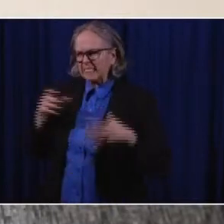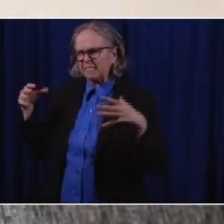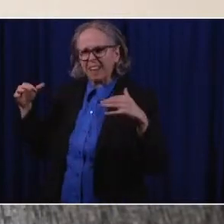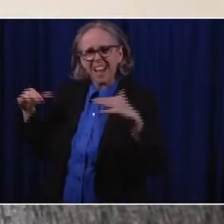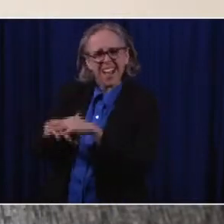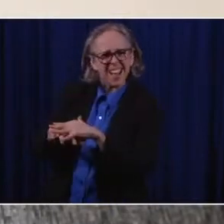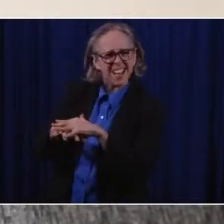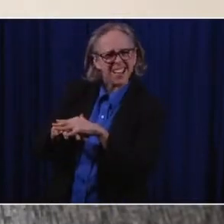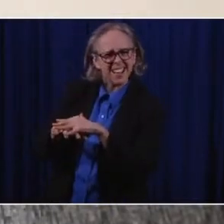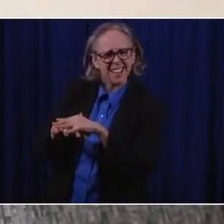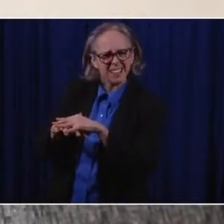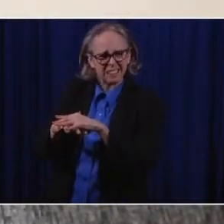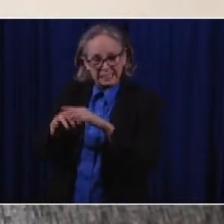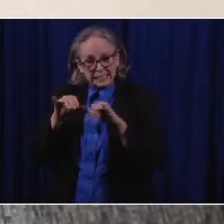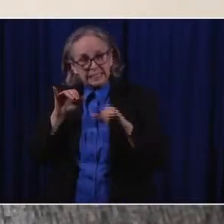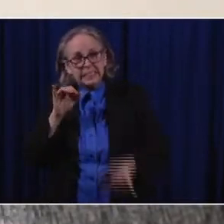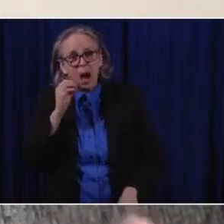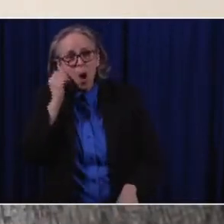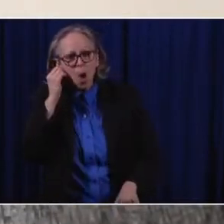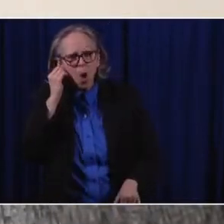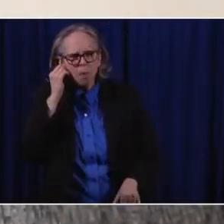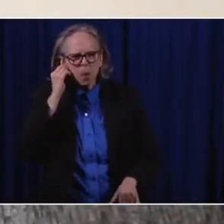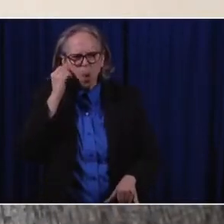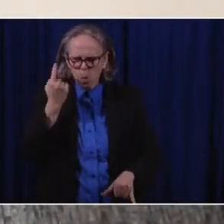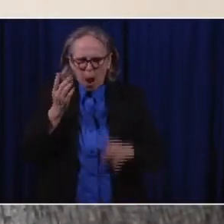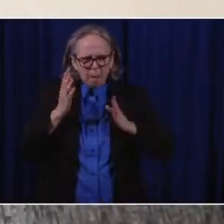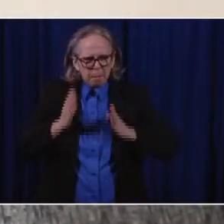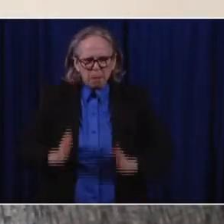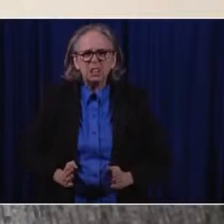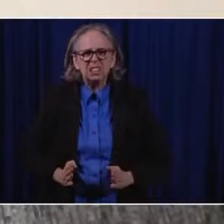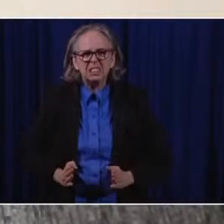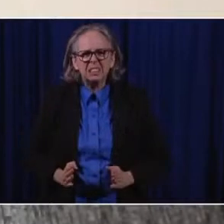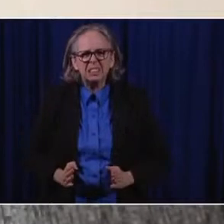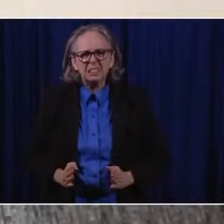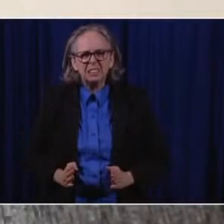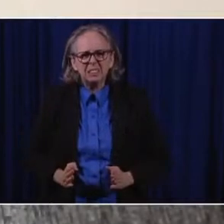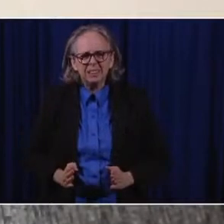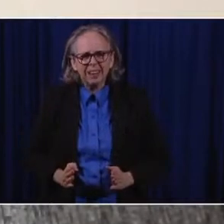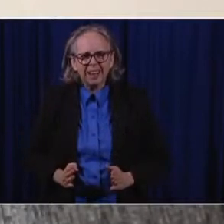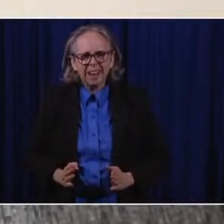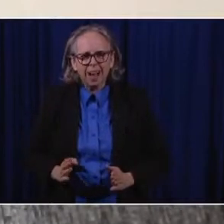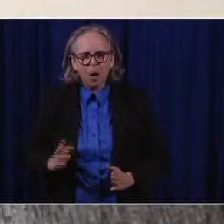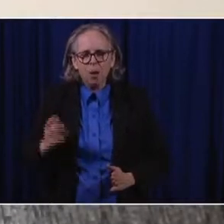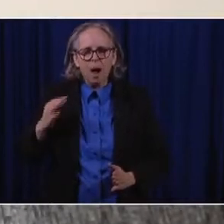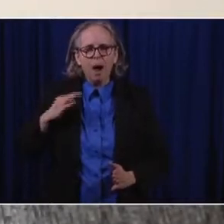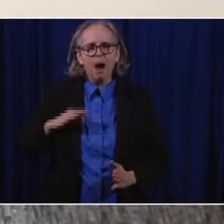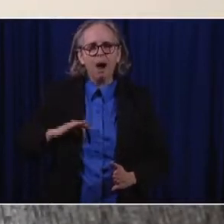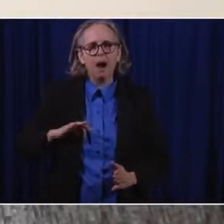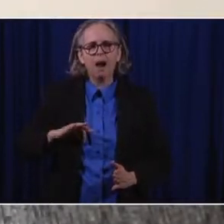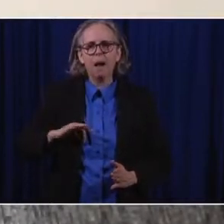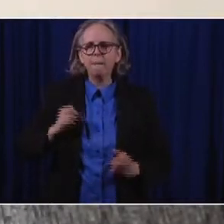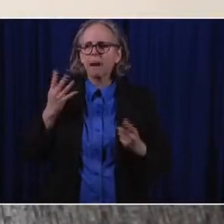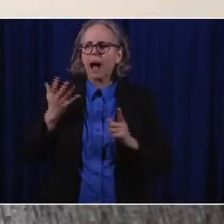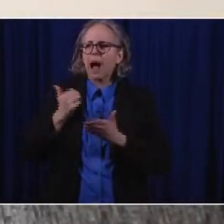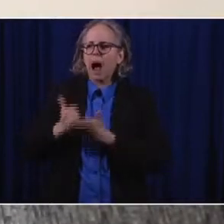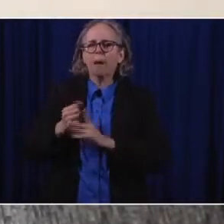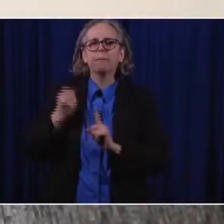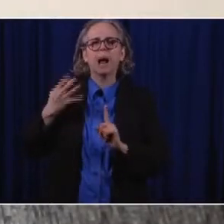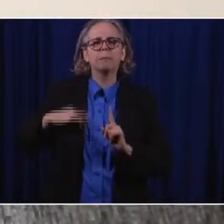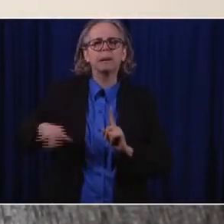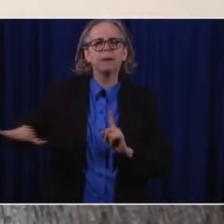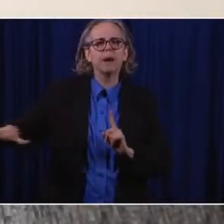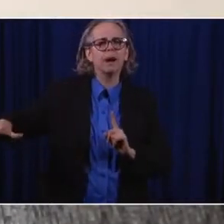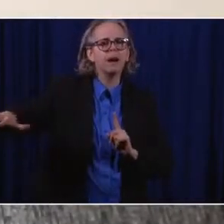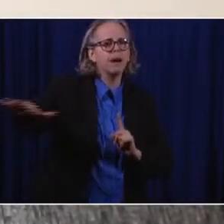this virus, it would help spread it from the spread of so many others. So just wear your mask,